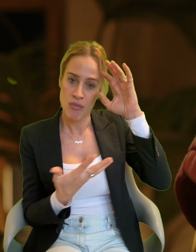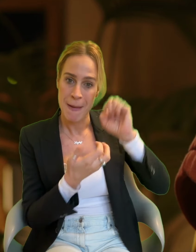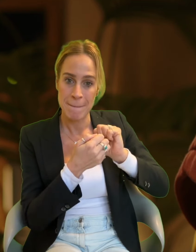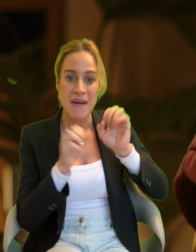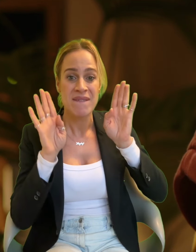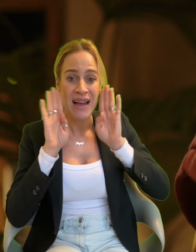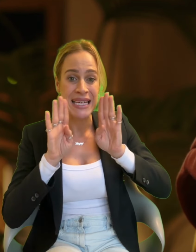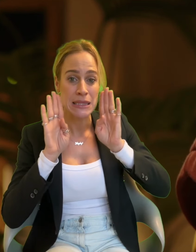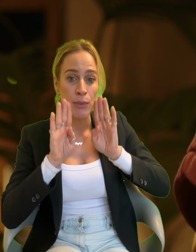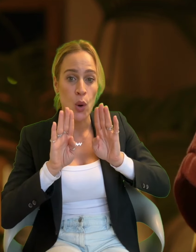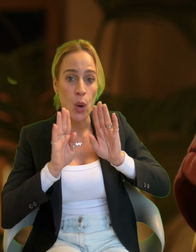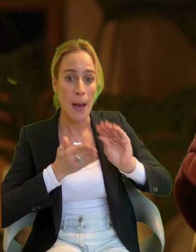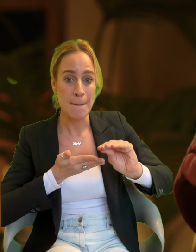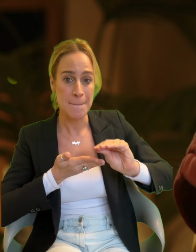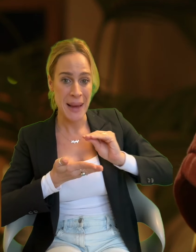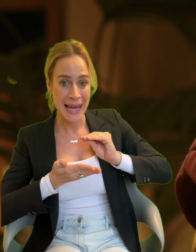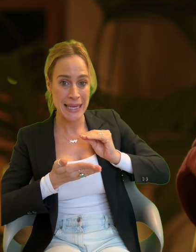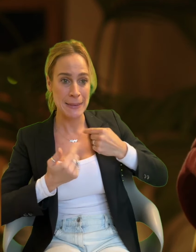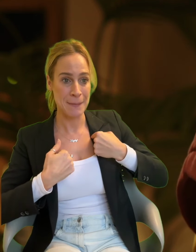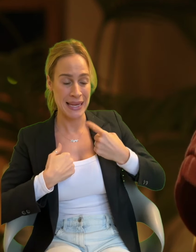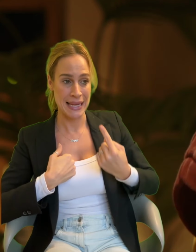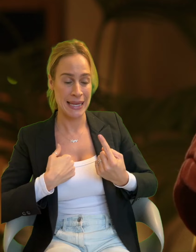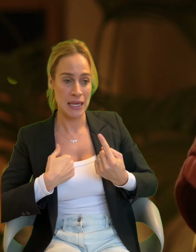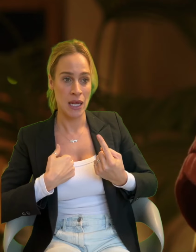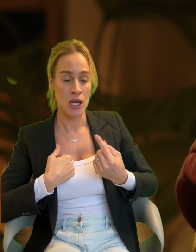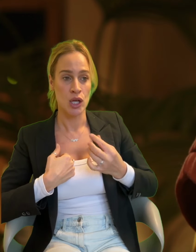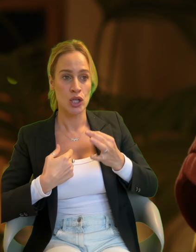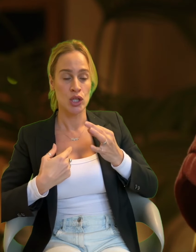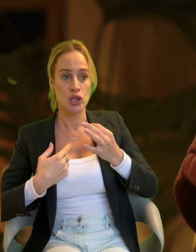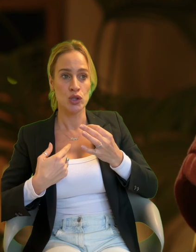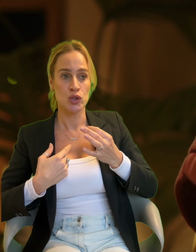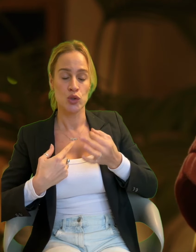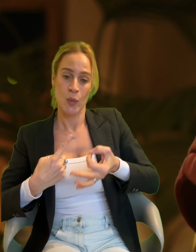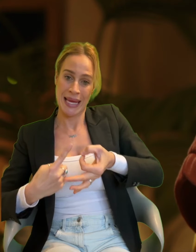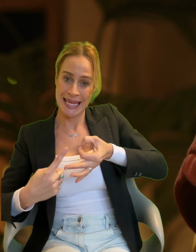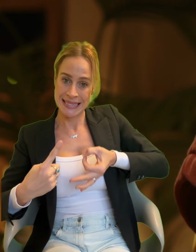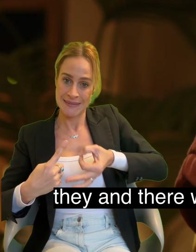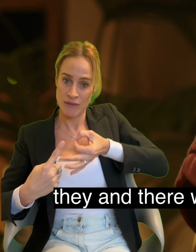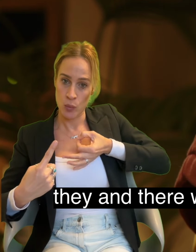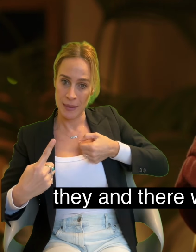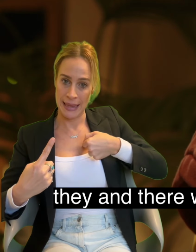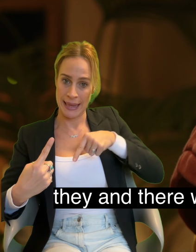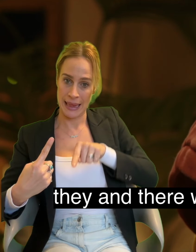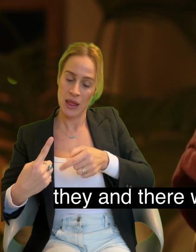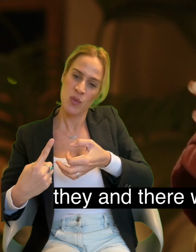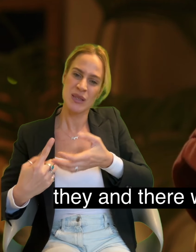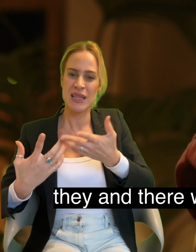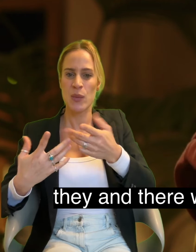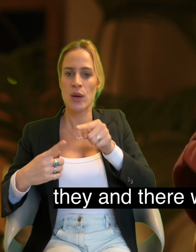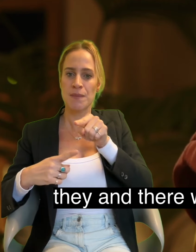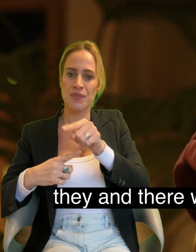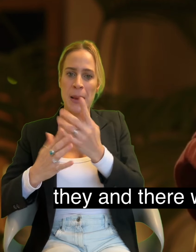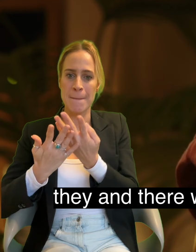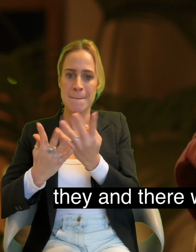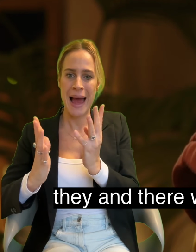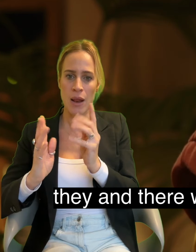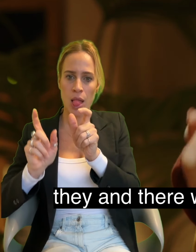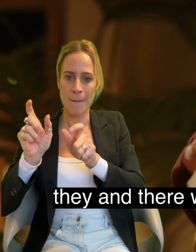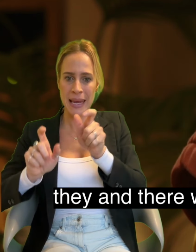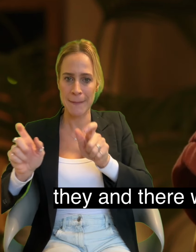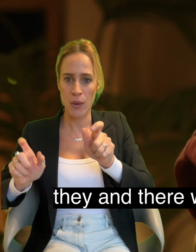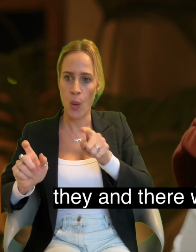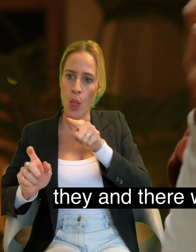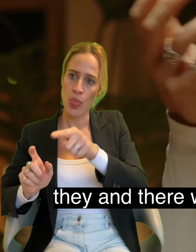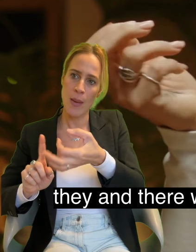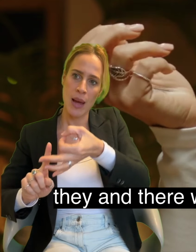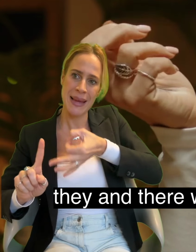Facebook paid me to go on an interview, and they said to me, and there was this panel of people, and they wanted to make a